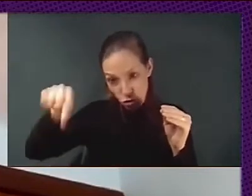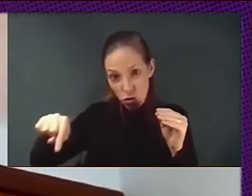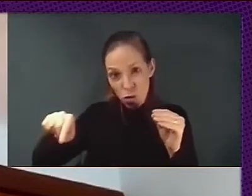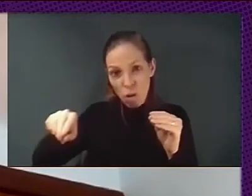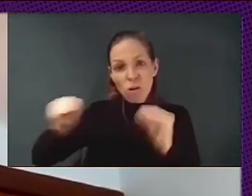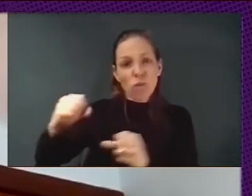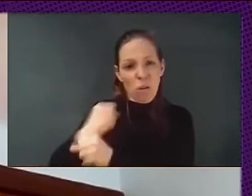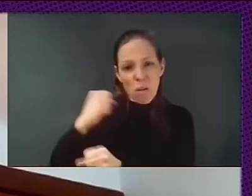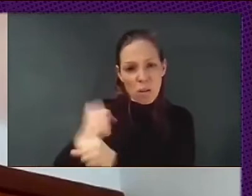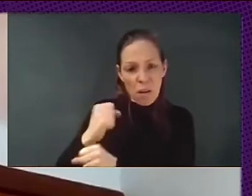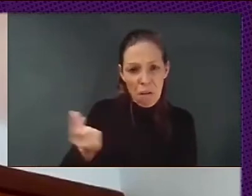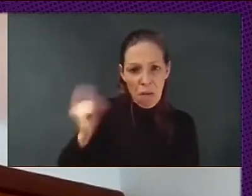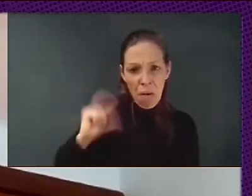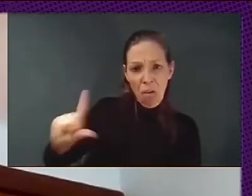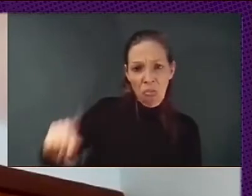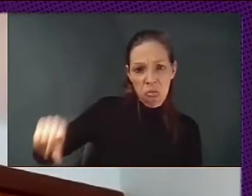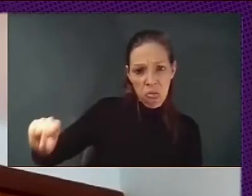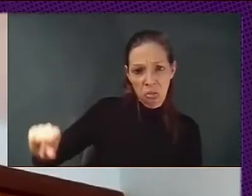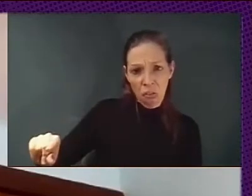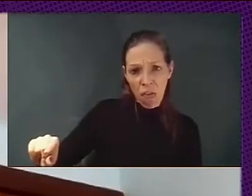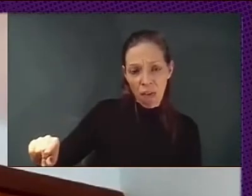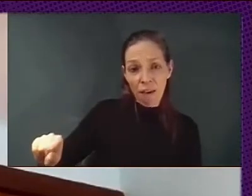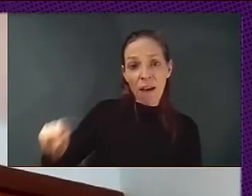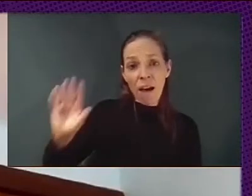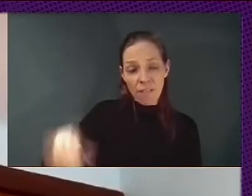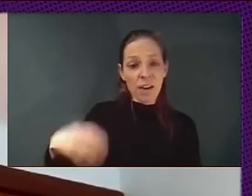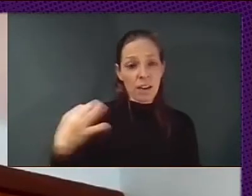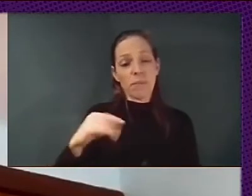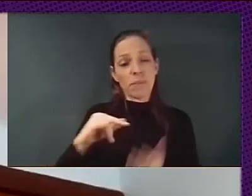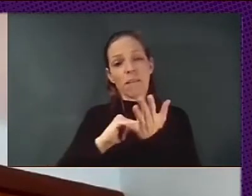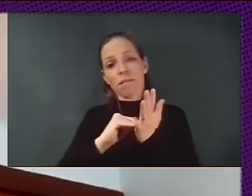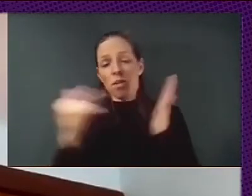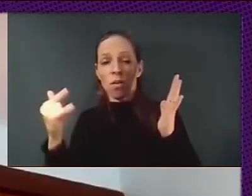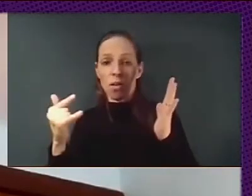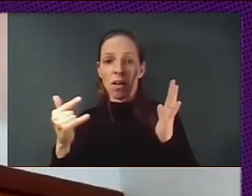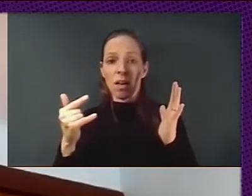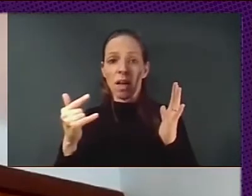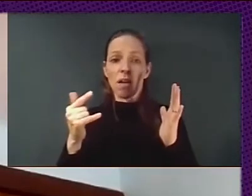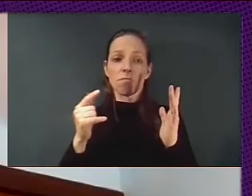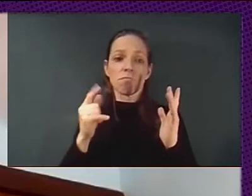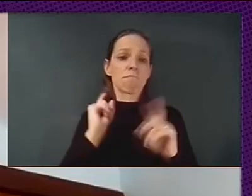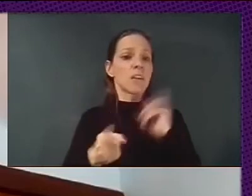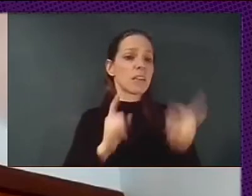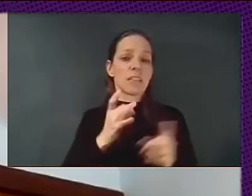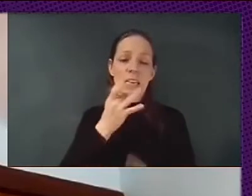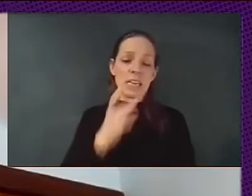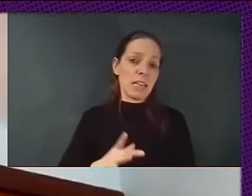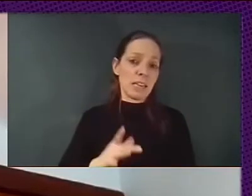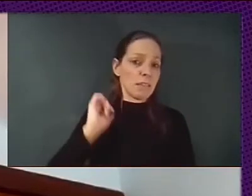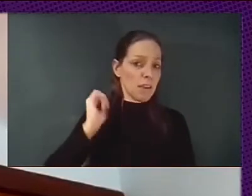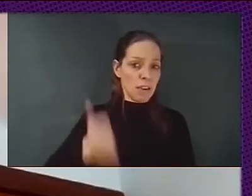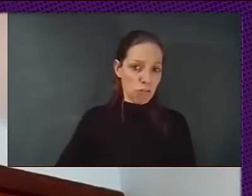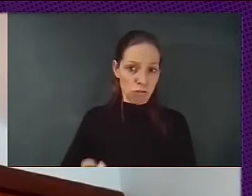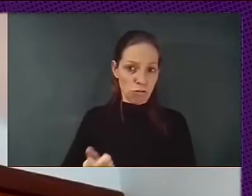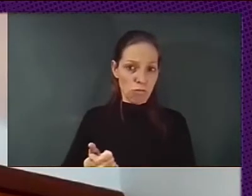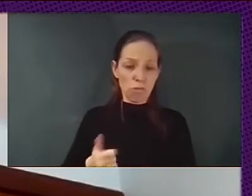compete on that. So they're forced to do things like create cash crops and dig in the dirt for minerals. Then we're going to keep perpetuating